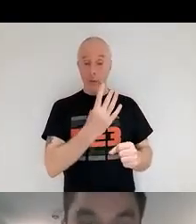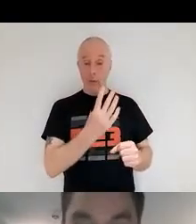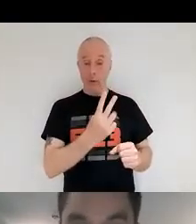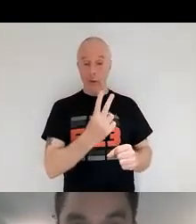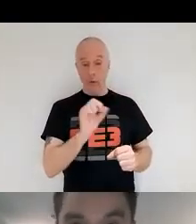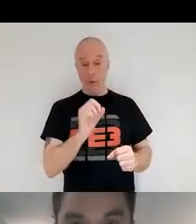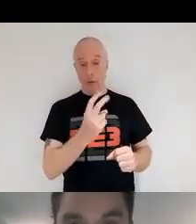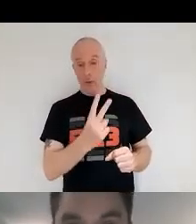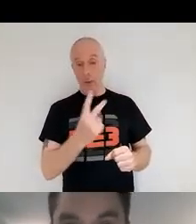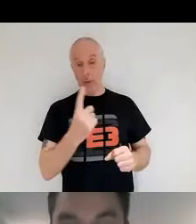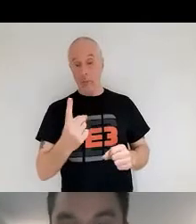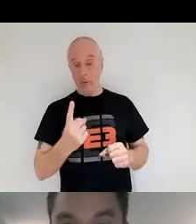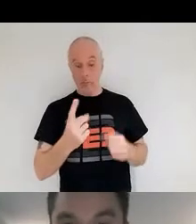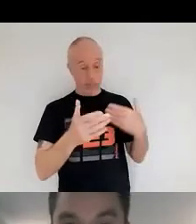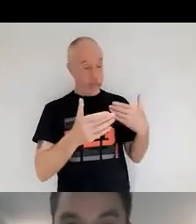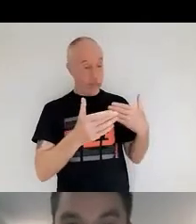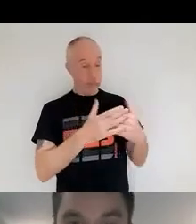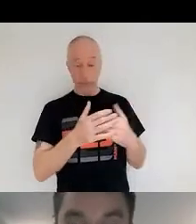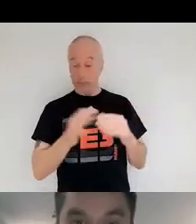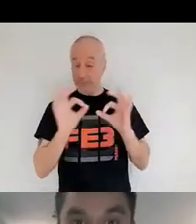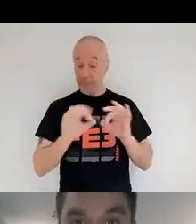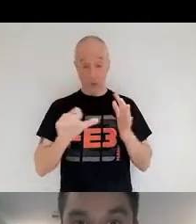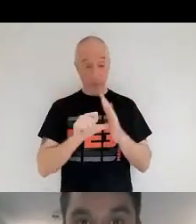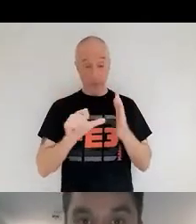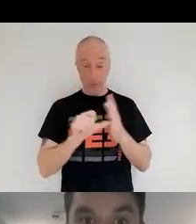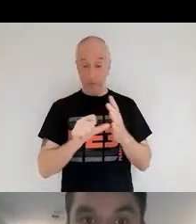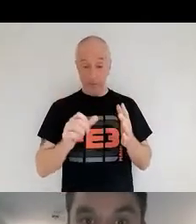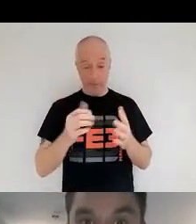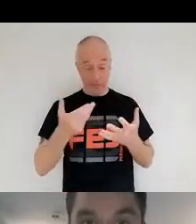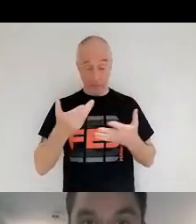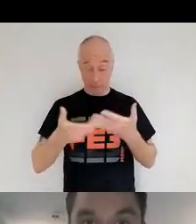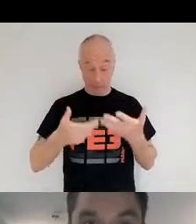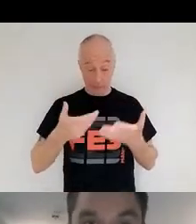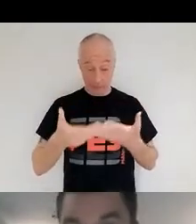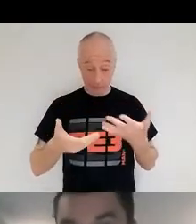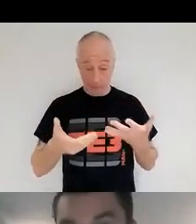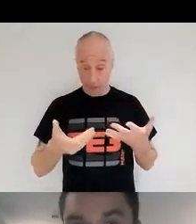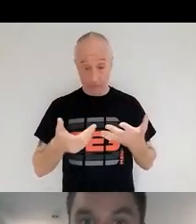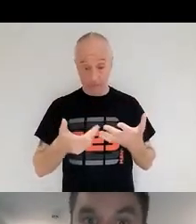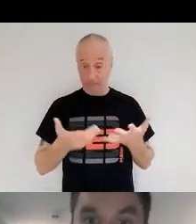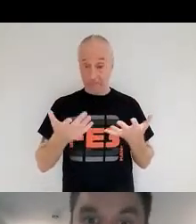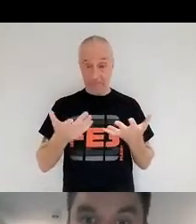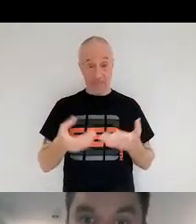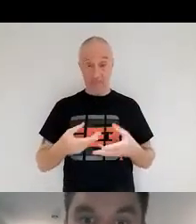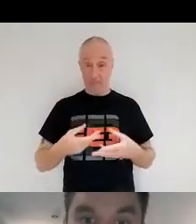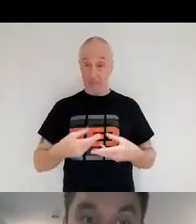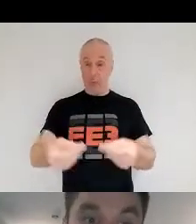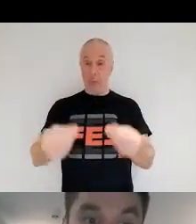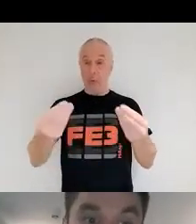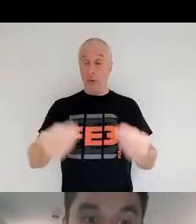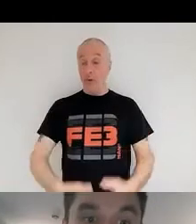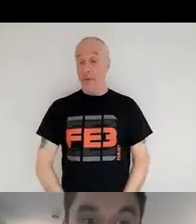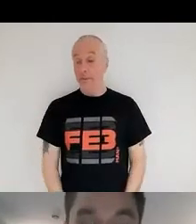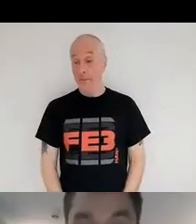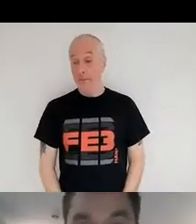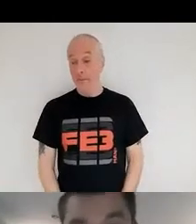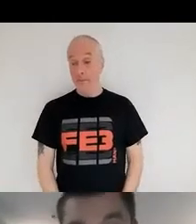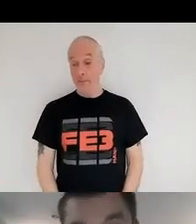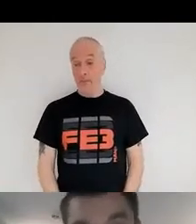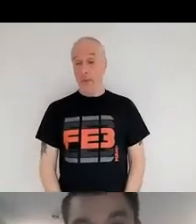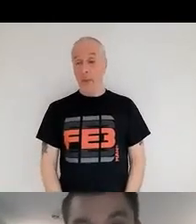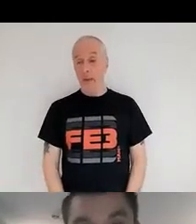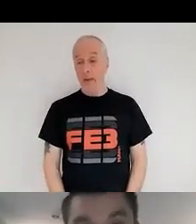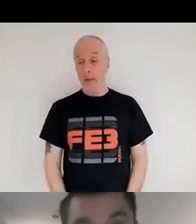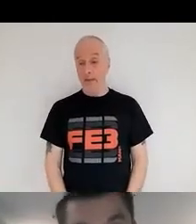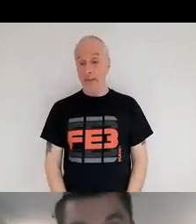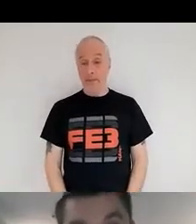no issues that we have been able to attribute to the blend in the same way that we can with the Keele trial. So both